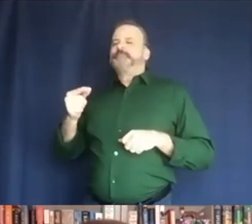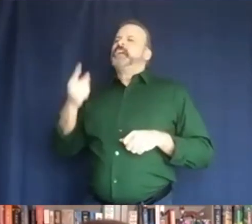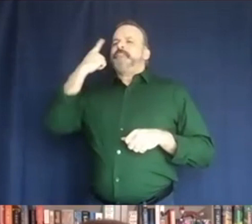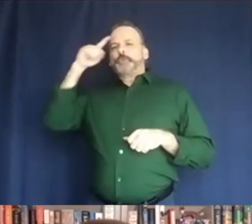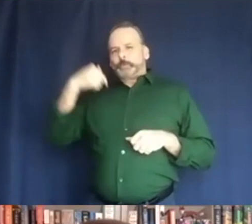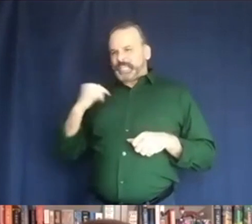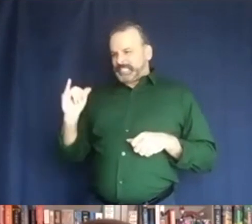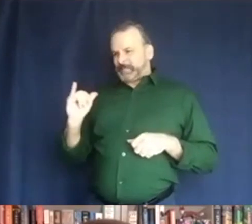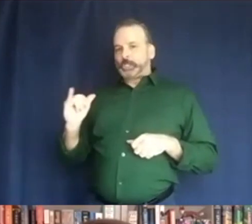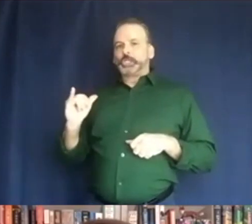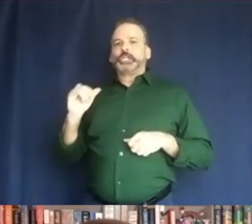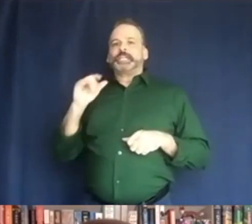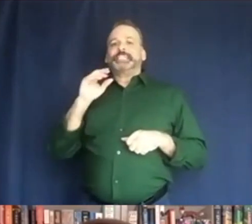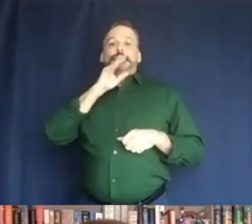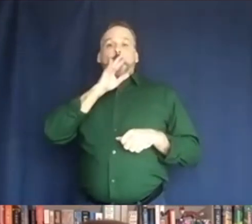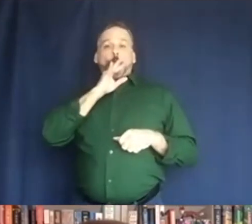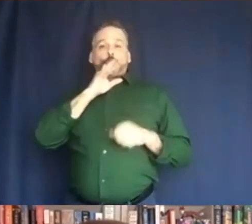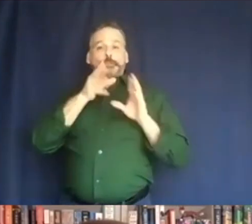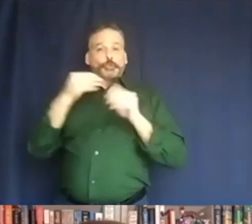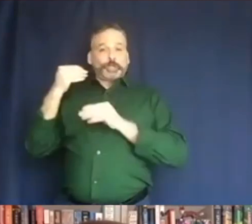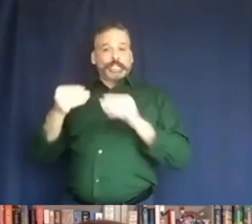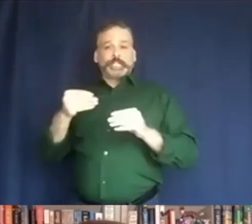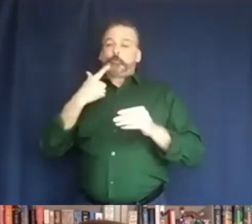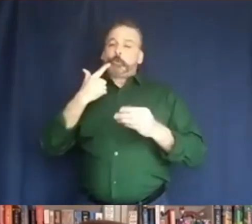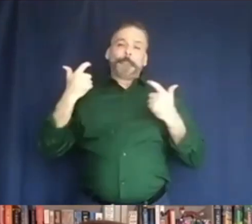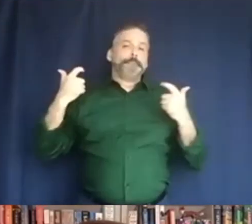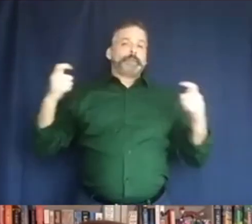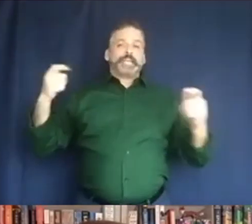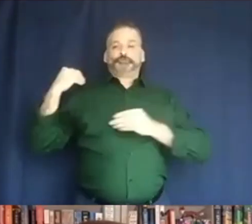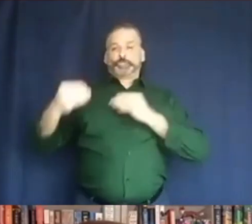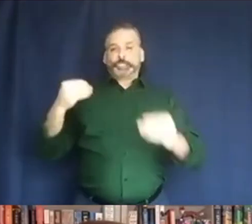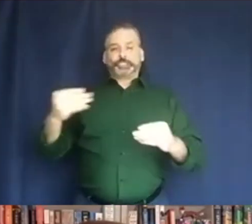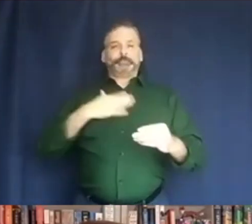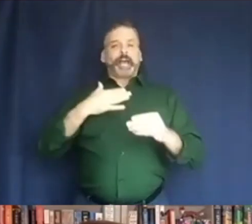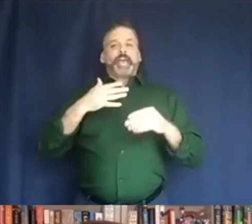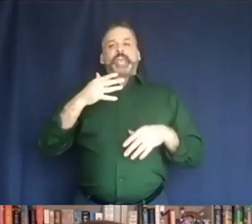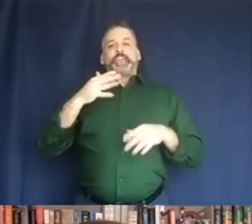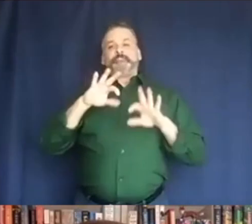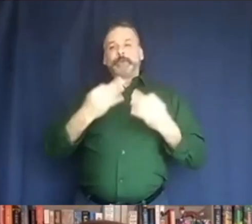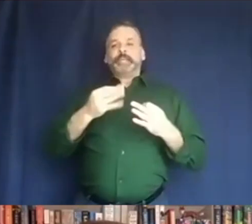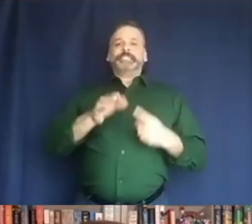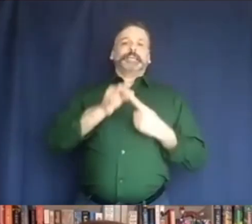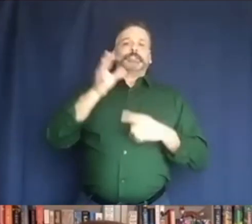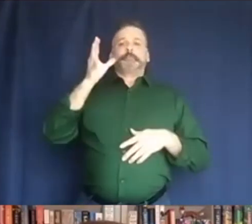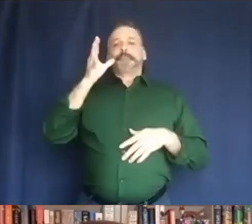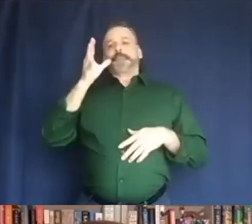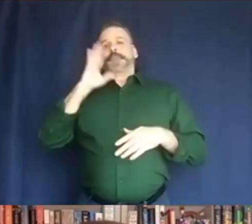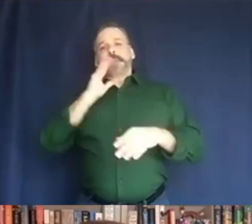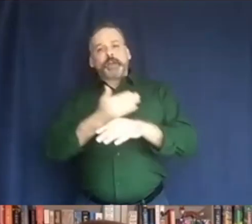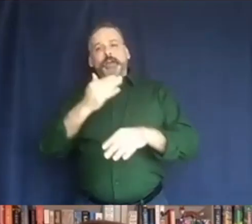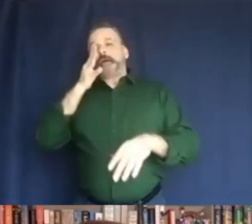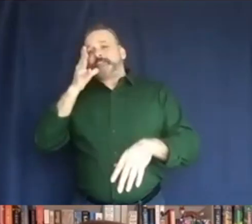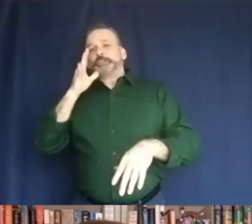said, it's oral storytelling is a huge tradition in my family, especially with mothers and daughters. And for me, I